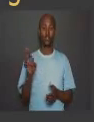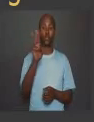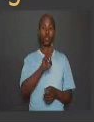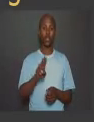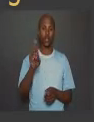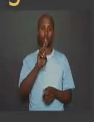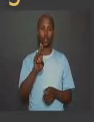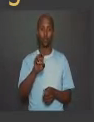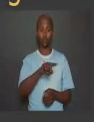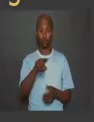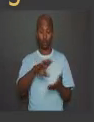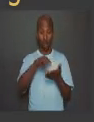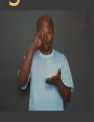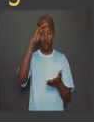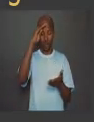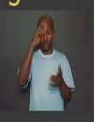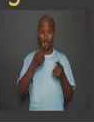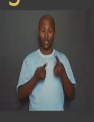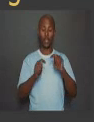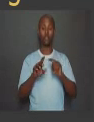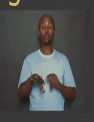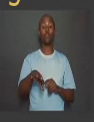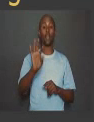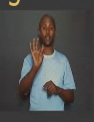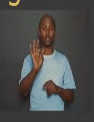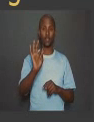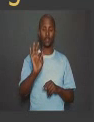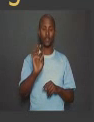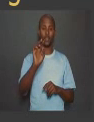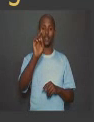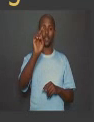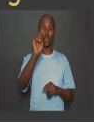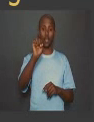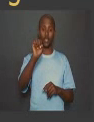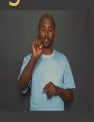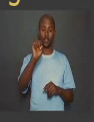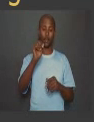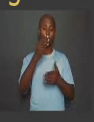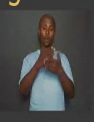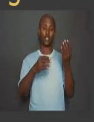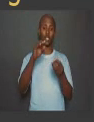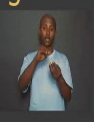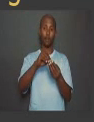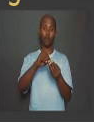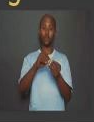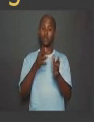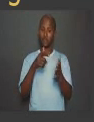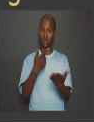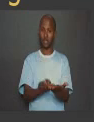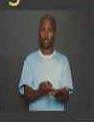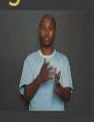Using what we have learned, try to find the nth partial sum of this